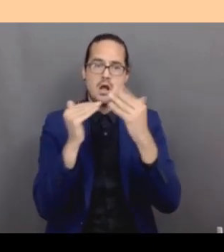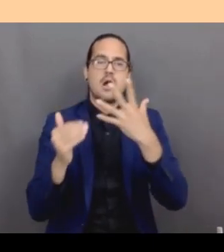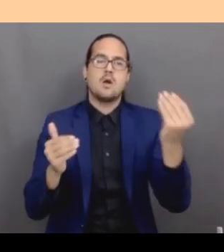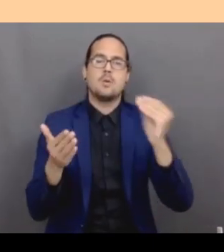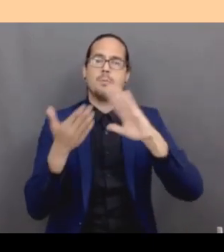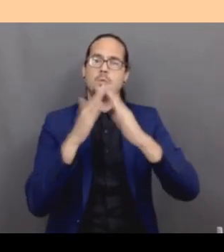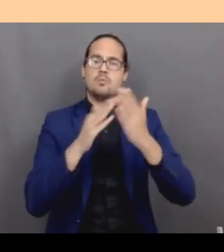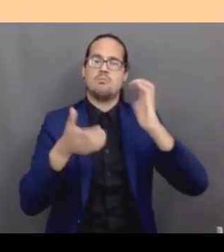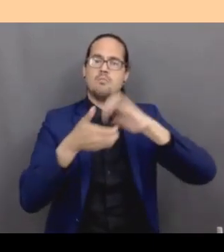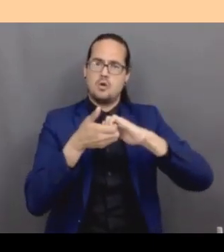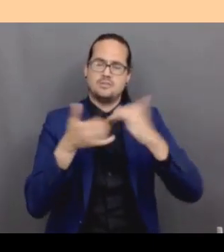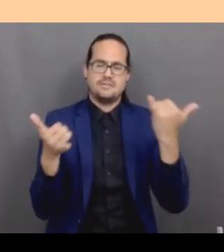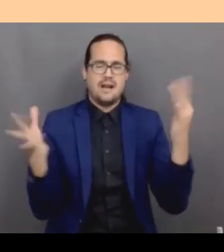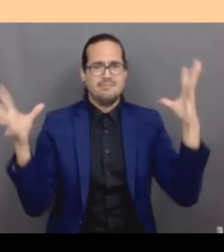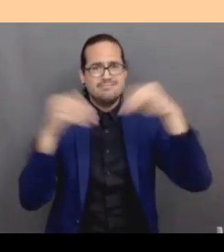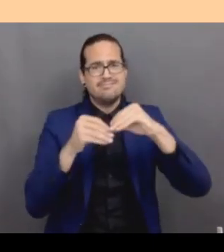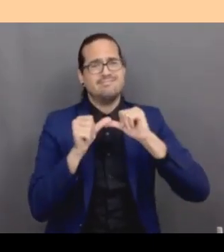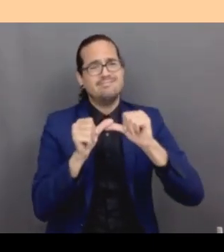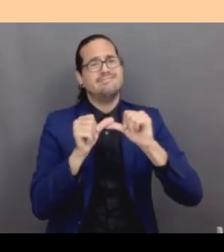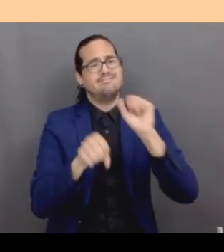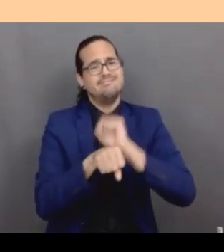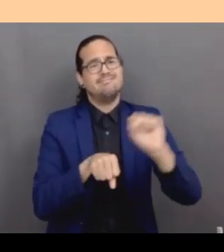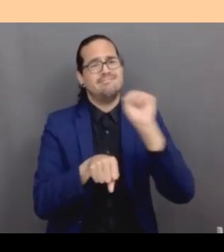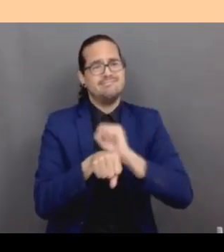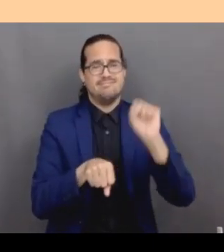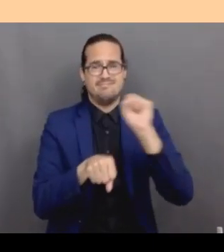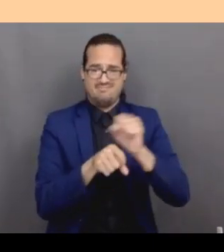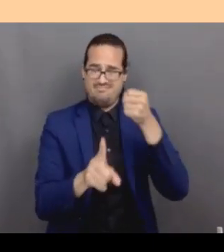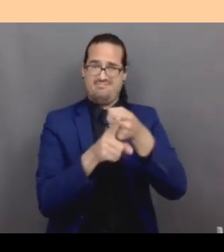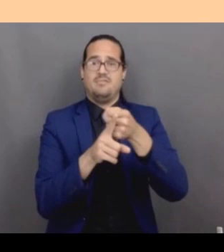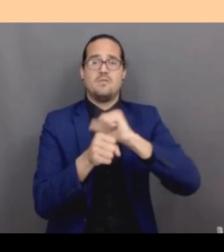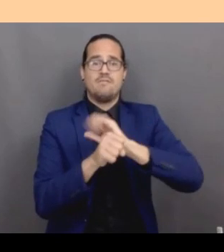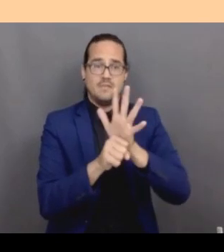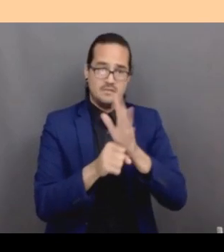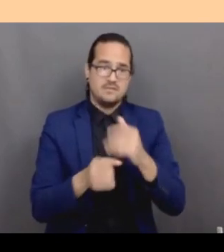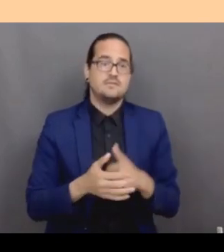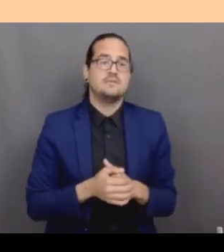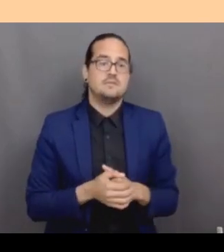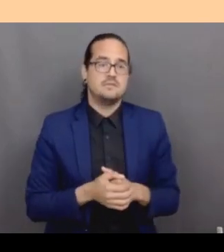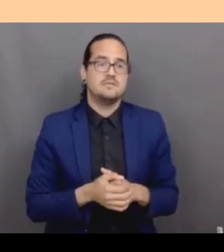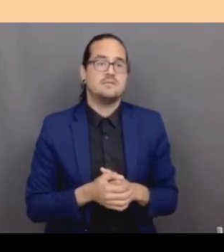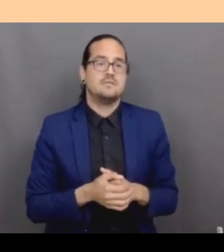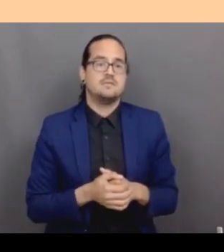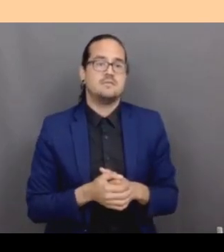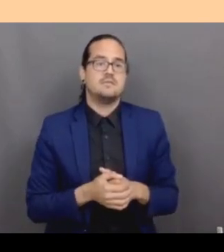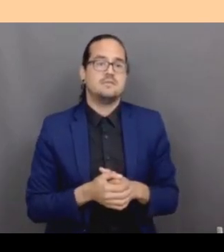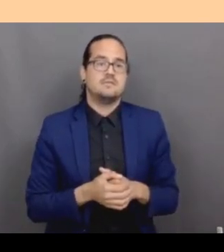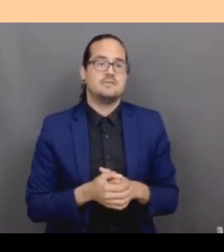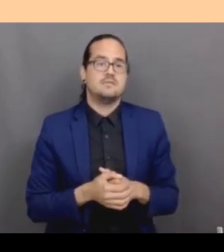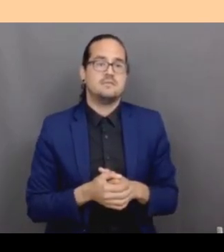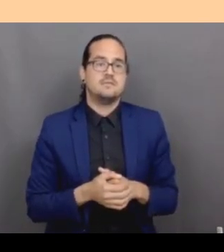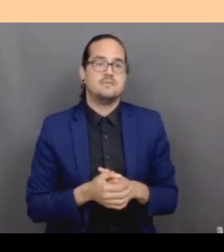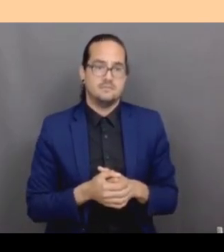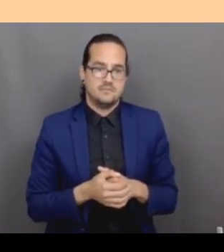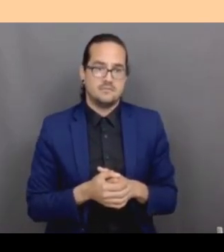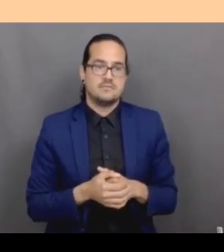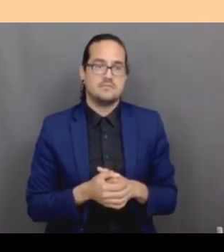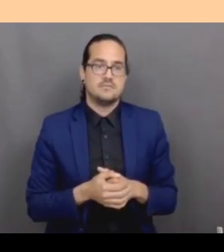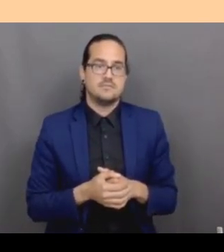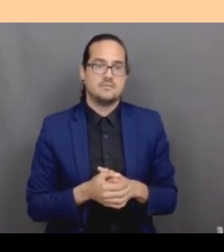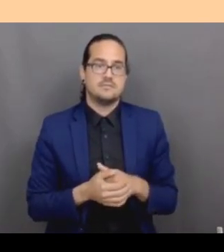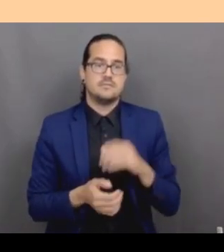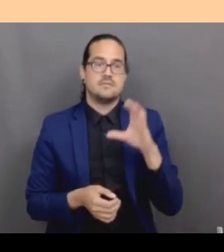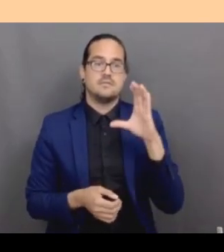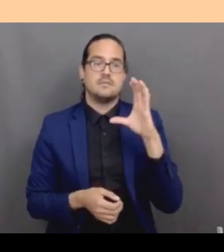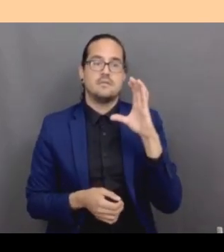unprecedented event. The impact of the coronavirus COVID-19 pandemic on Marin residents has deepened the need for